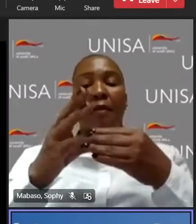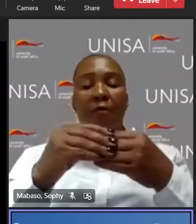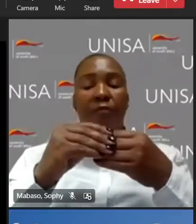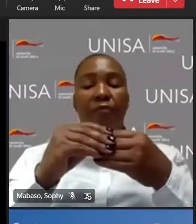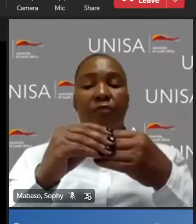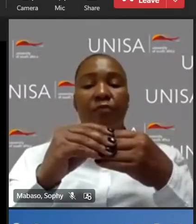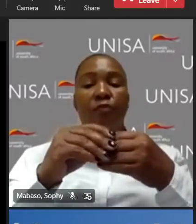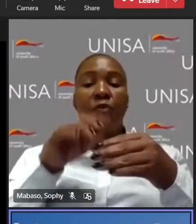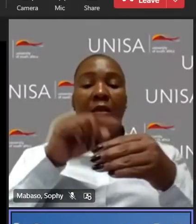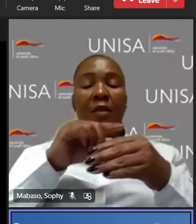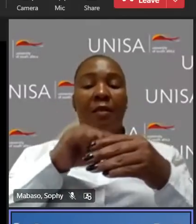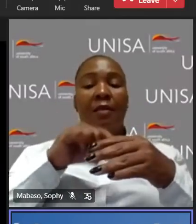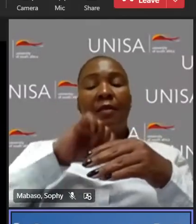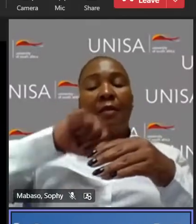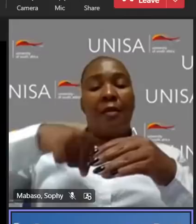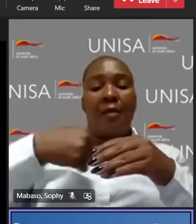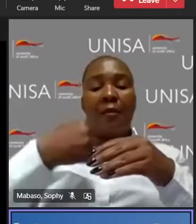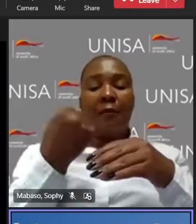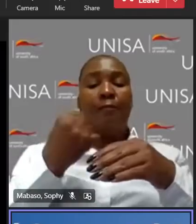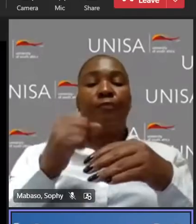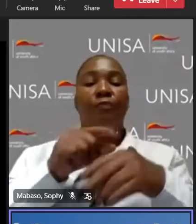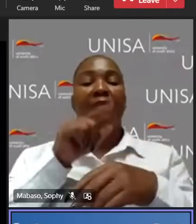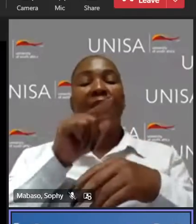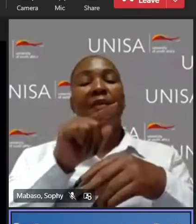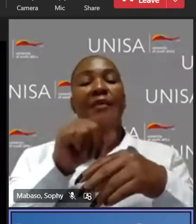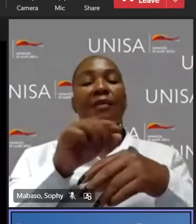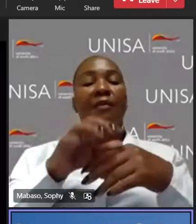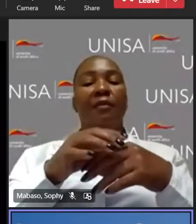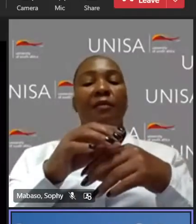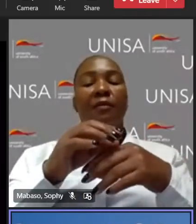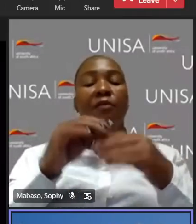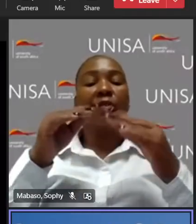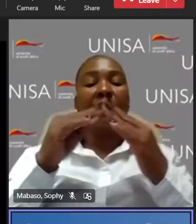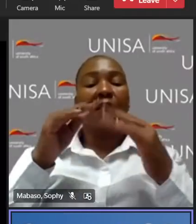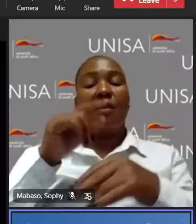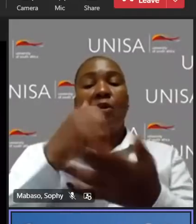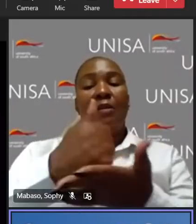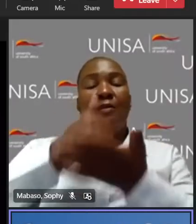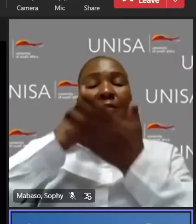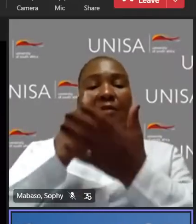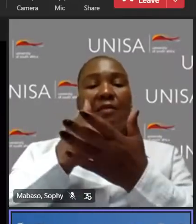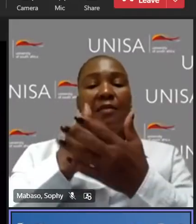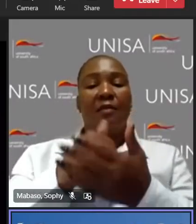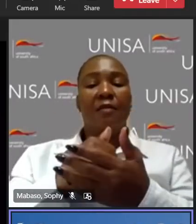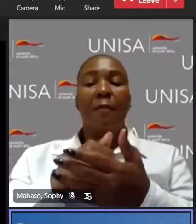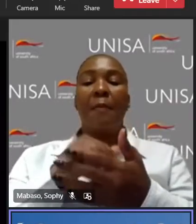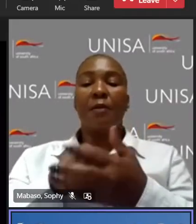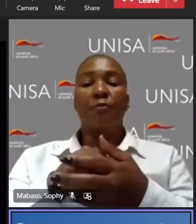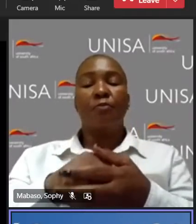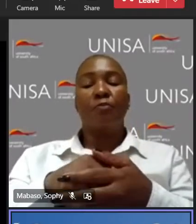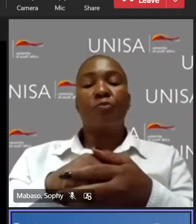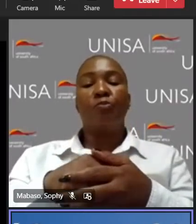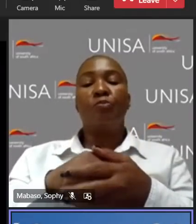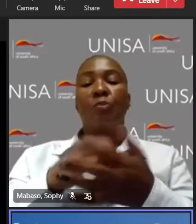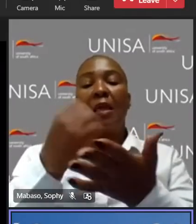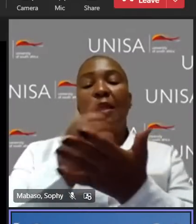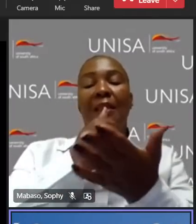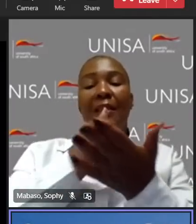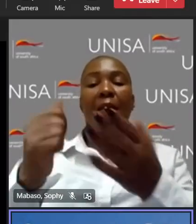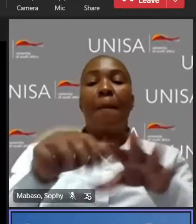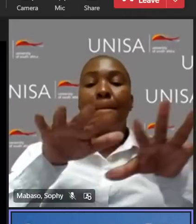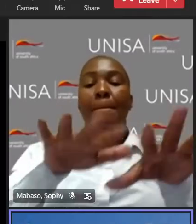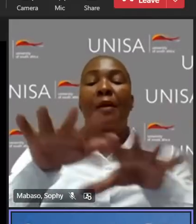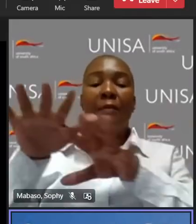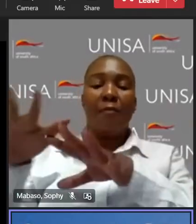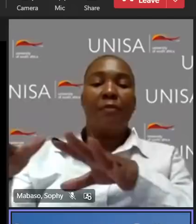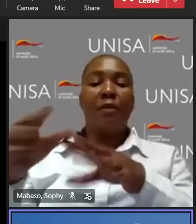house. The applicant who needs assistance must be enrolled in a public university or TVET